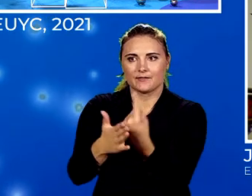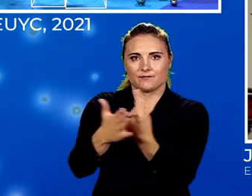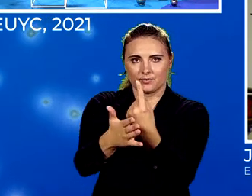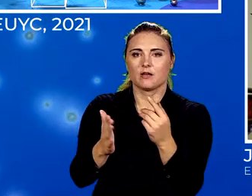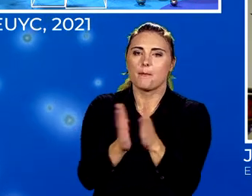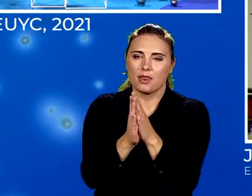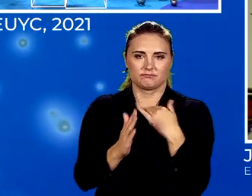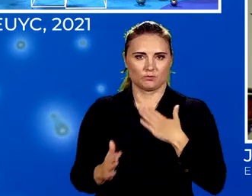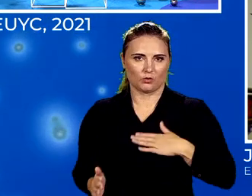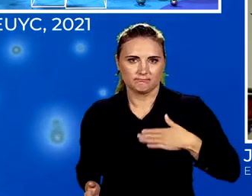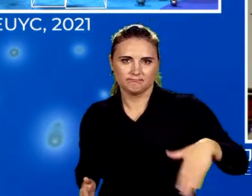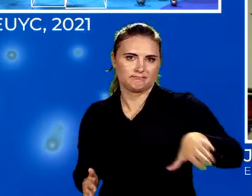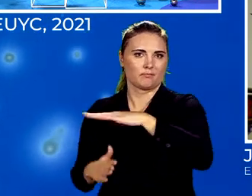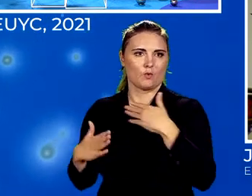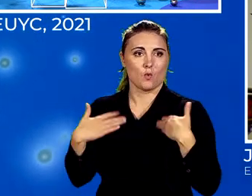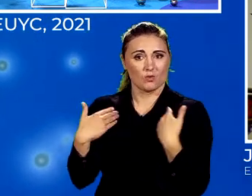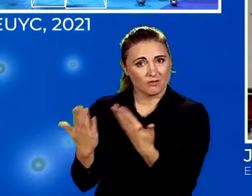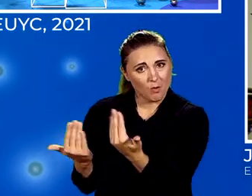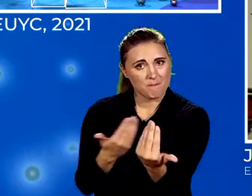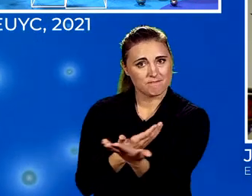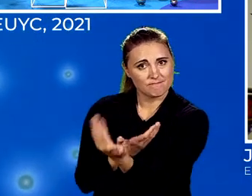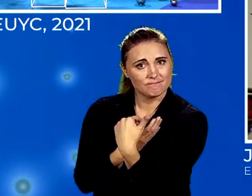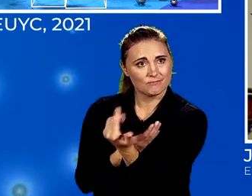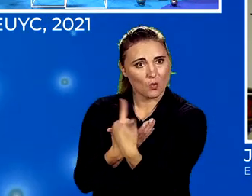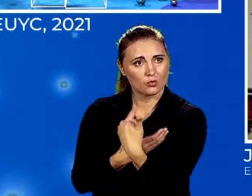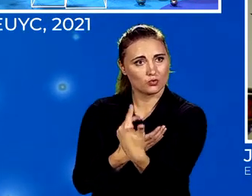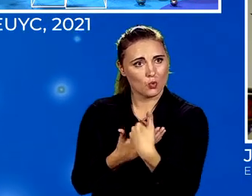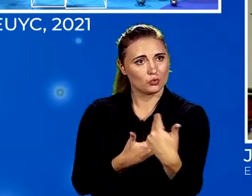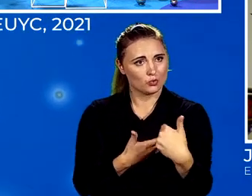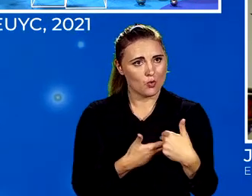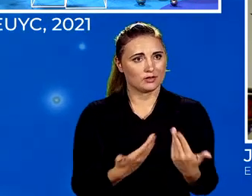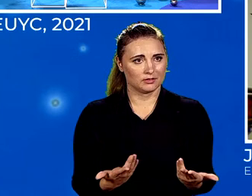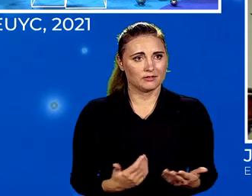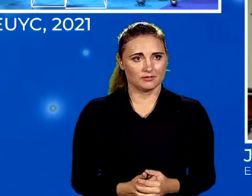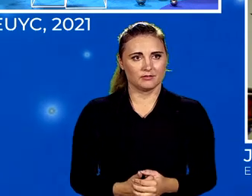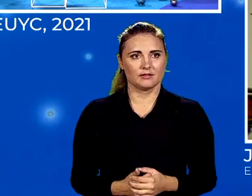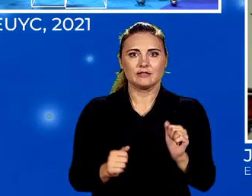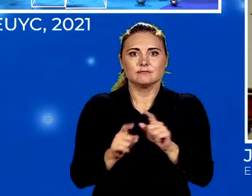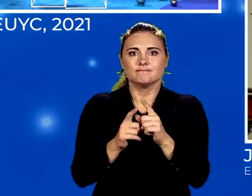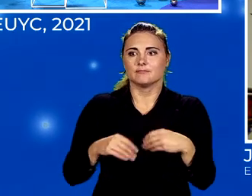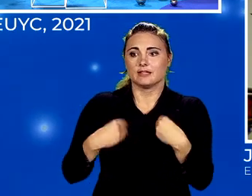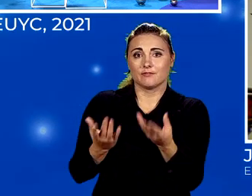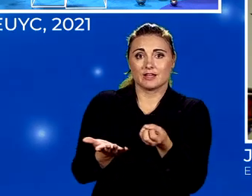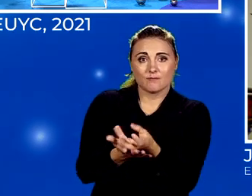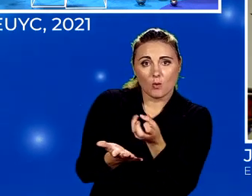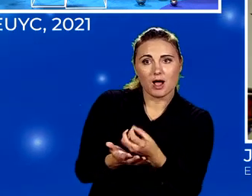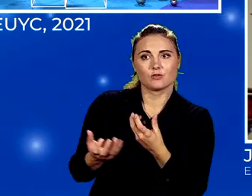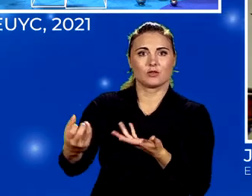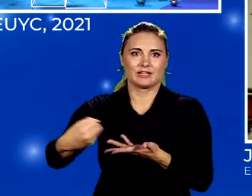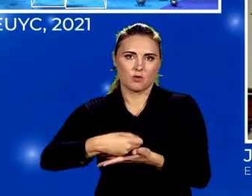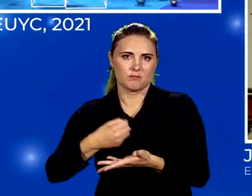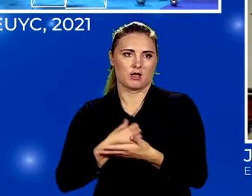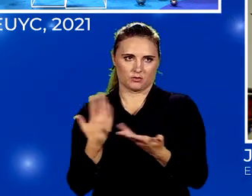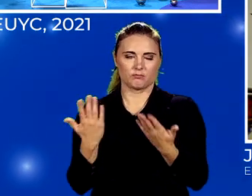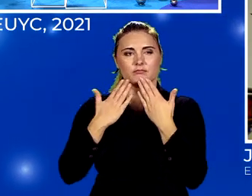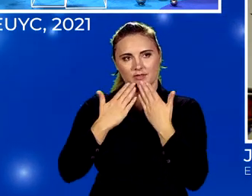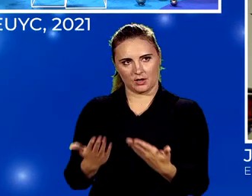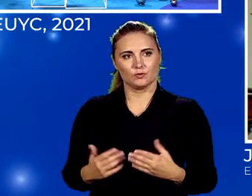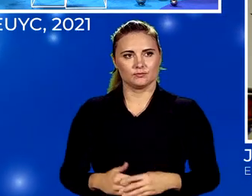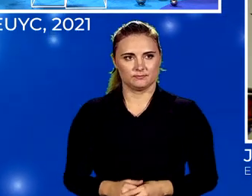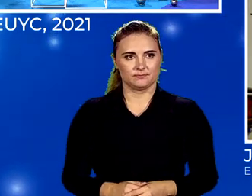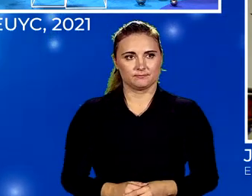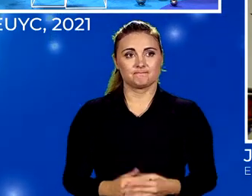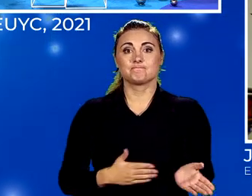and find out news as they come. Thank you very much, Miloš, and good luck to everybody. Thank you, Mihai. Elsie?